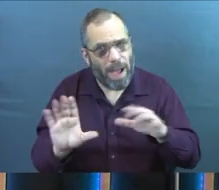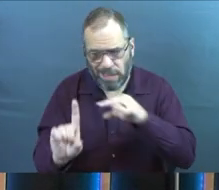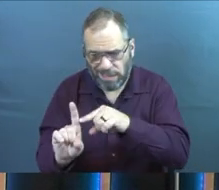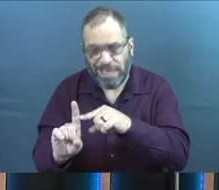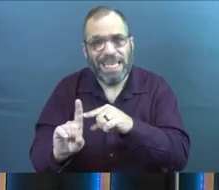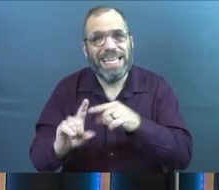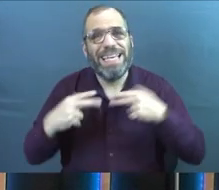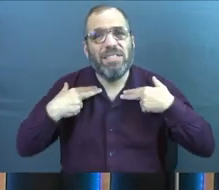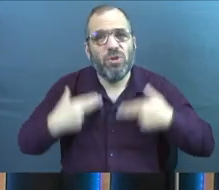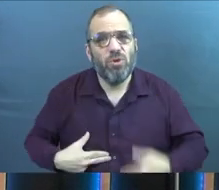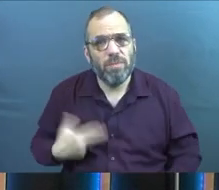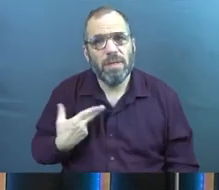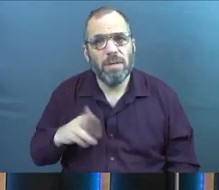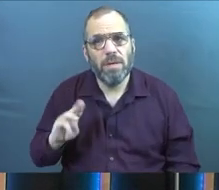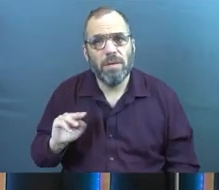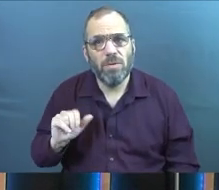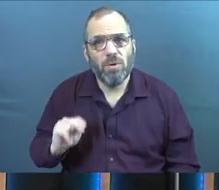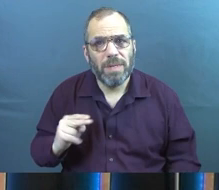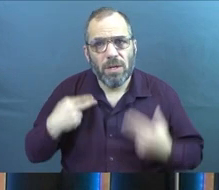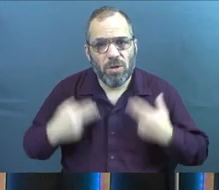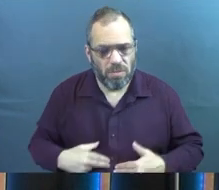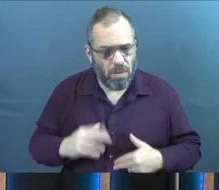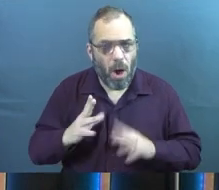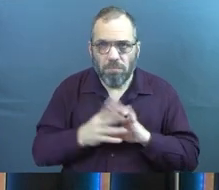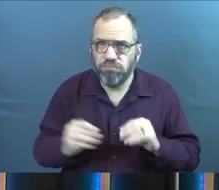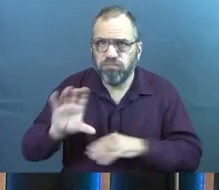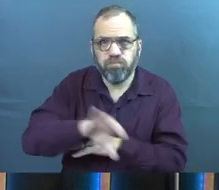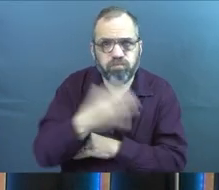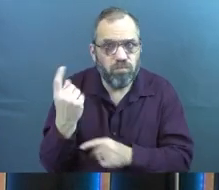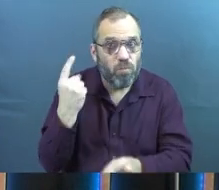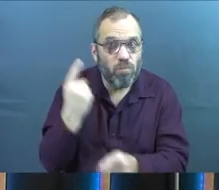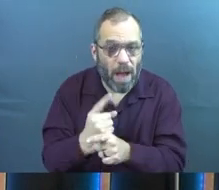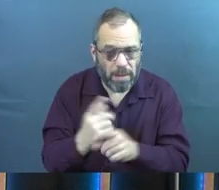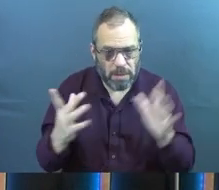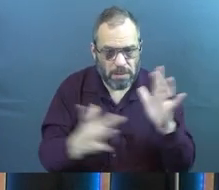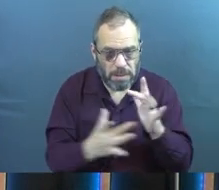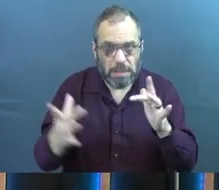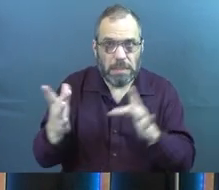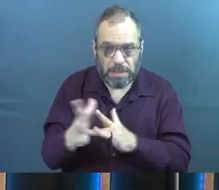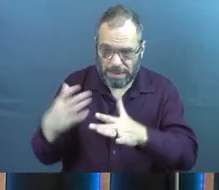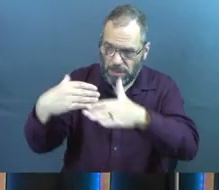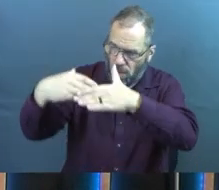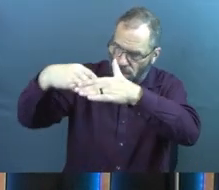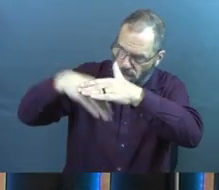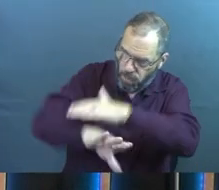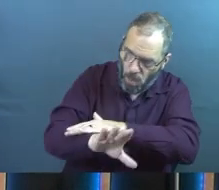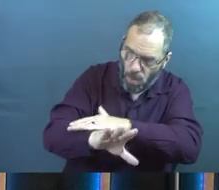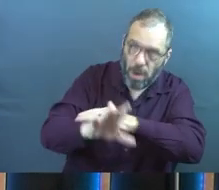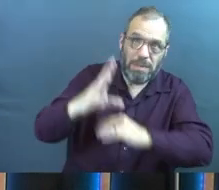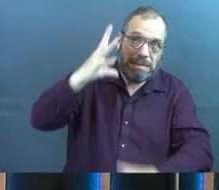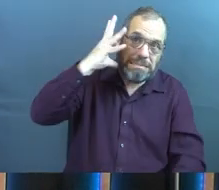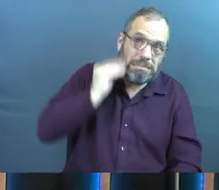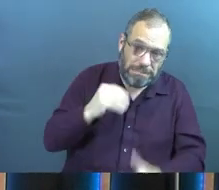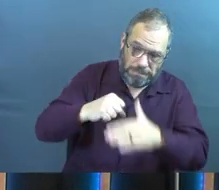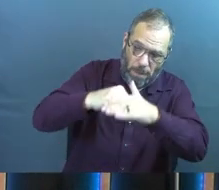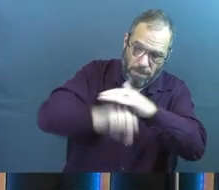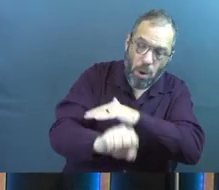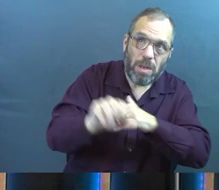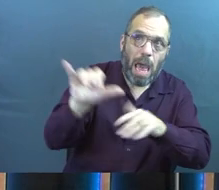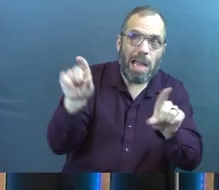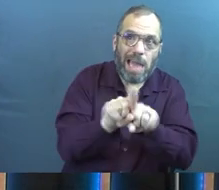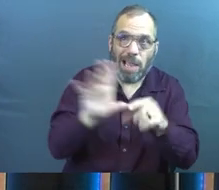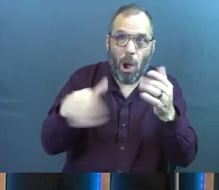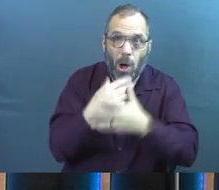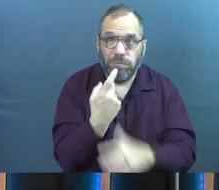he's also a human being. We tell the story every single Christmas, right? Jesus was born, he experienced birth